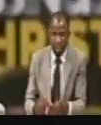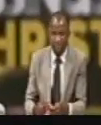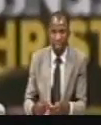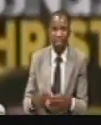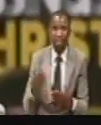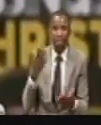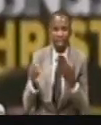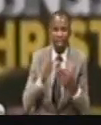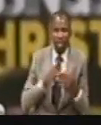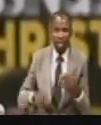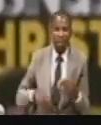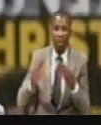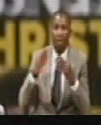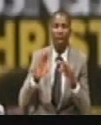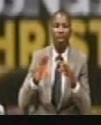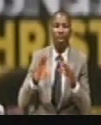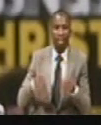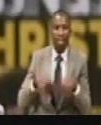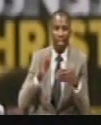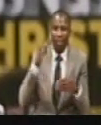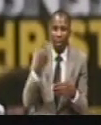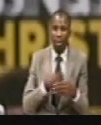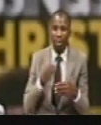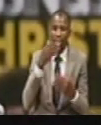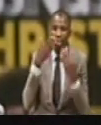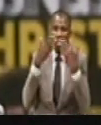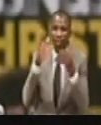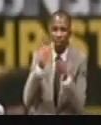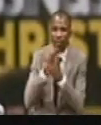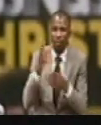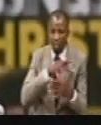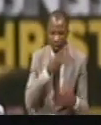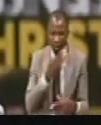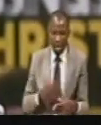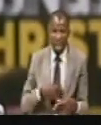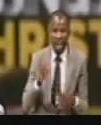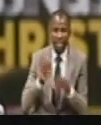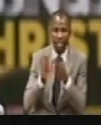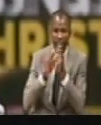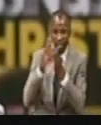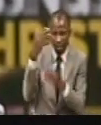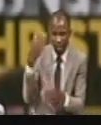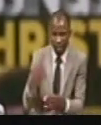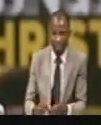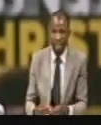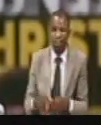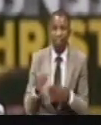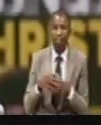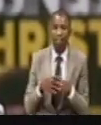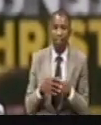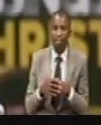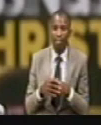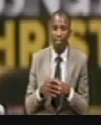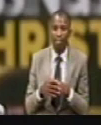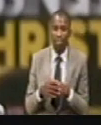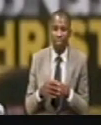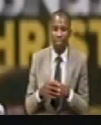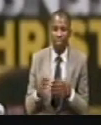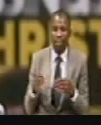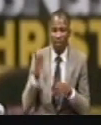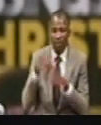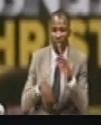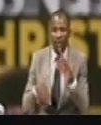us thankful hearts in Jesus' name. The Lord deliver her.